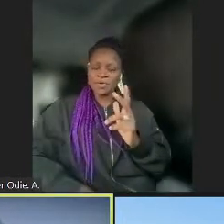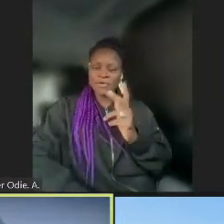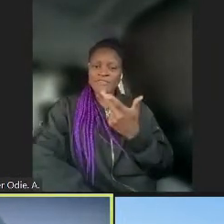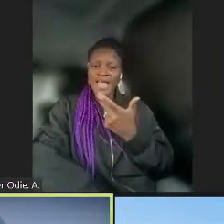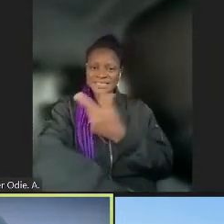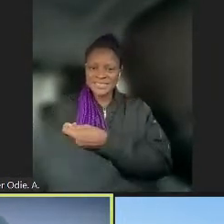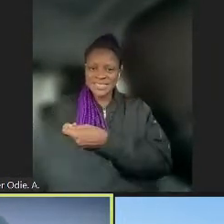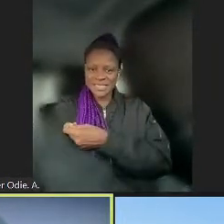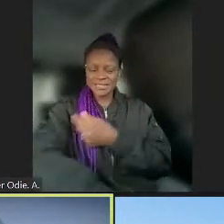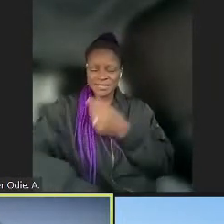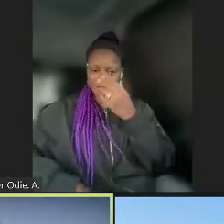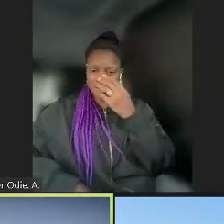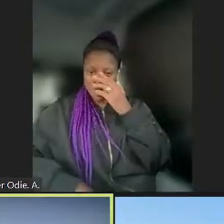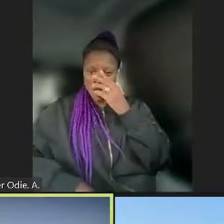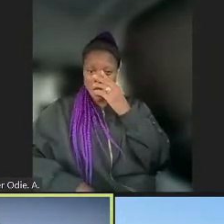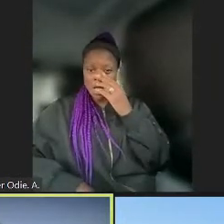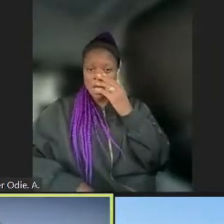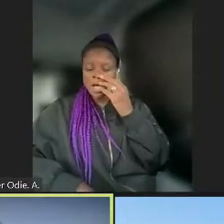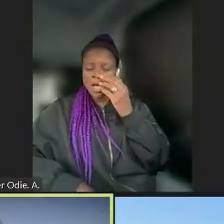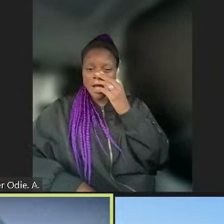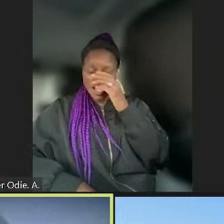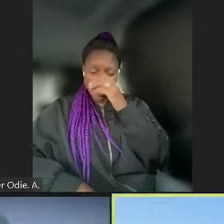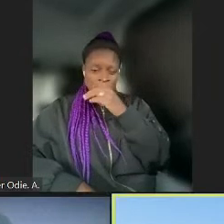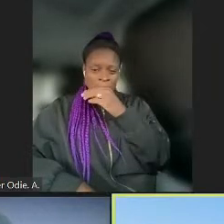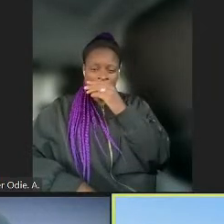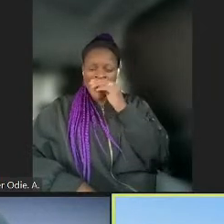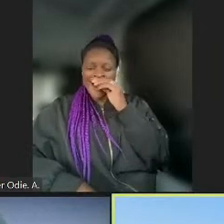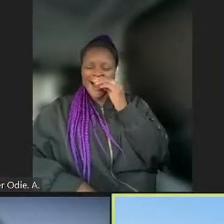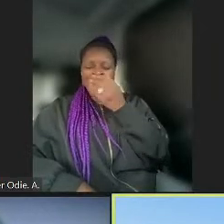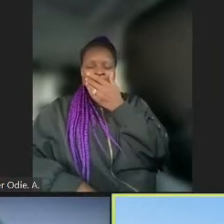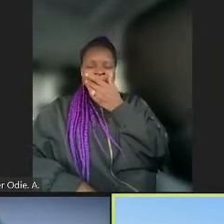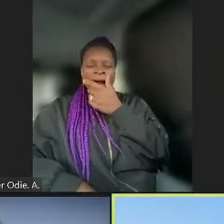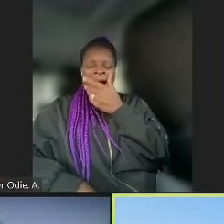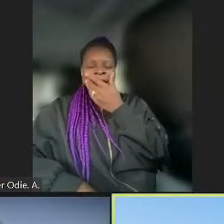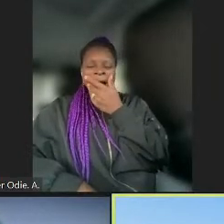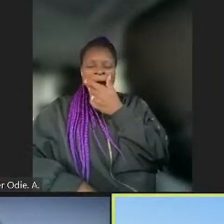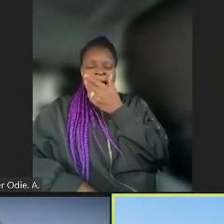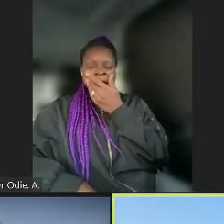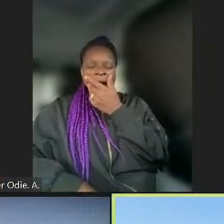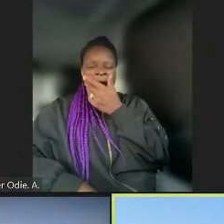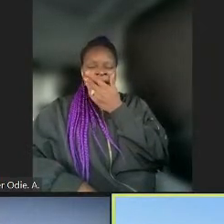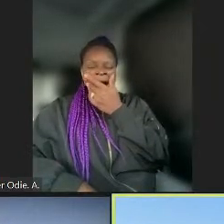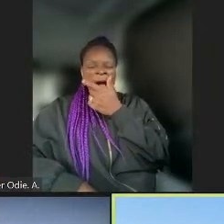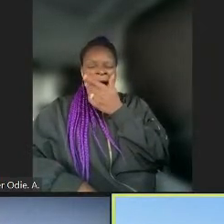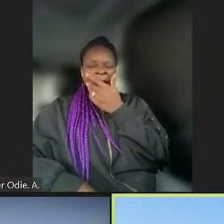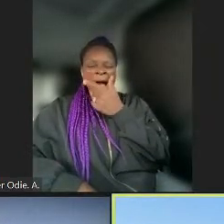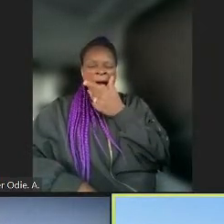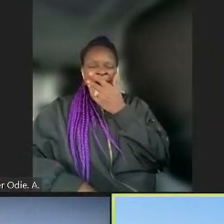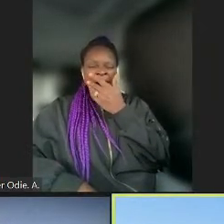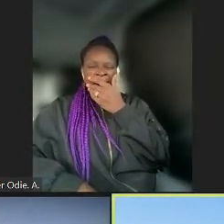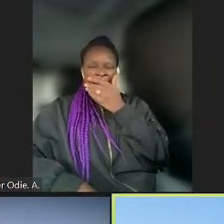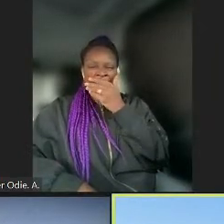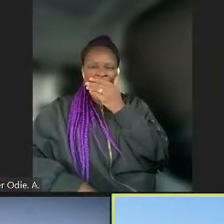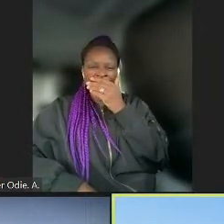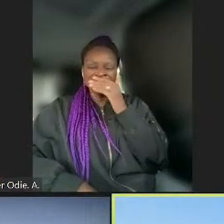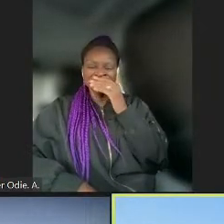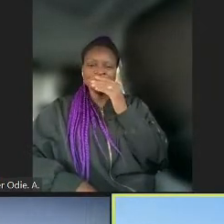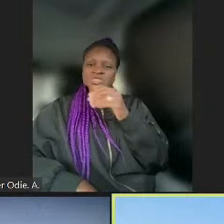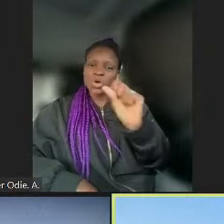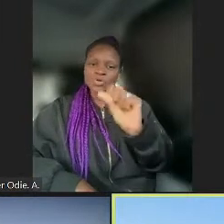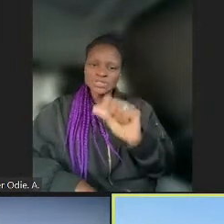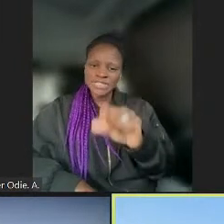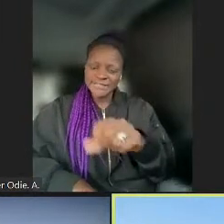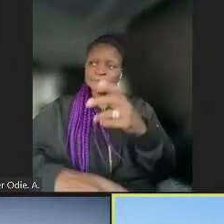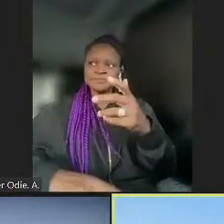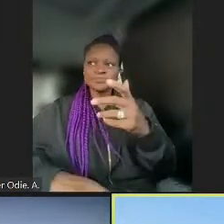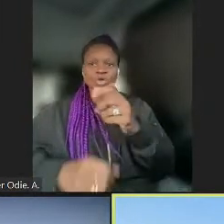I don't know, Dr. Shende, do you want to weigh in on that? Yeah, along those same lines. Yes, it's true that the coronaviruses are the cause of the common